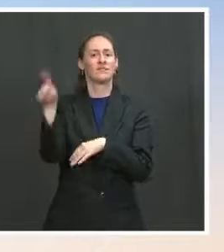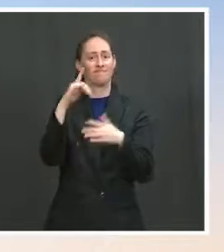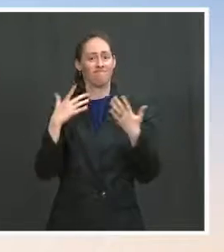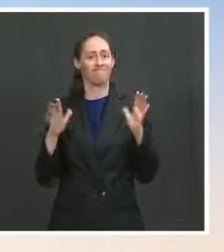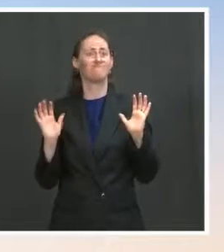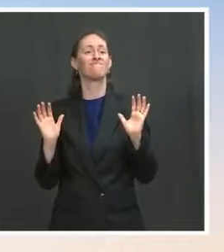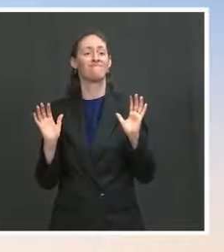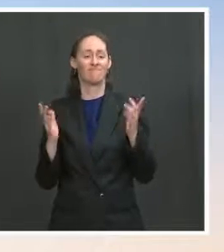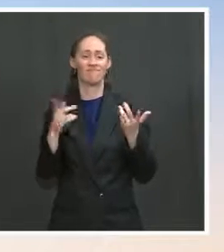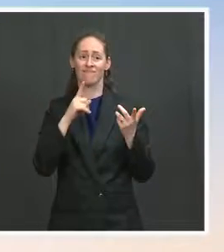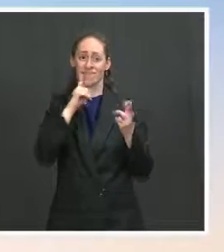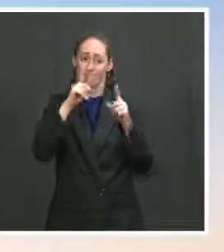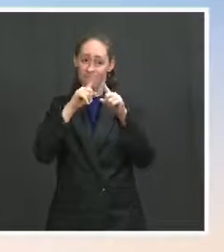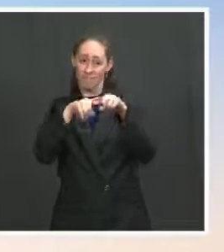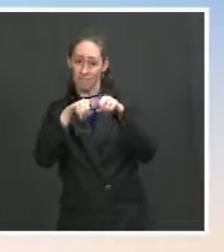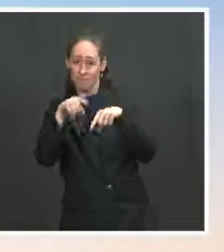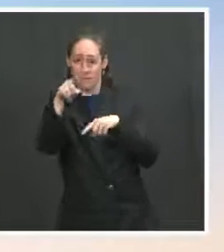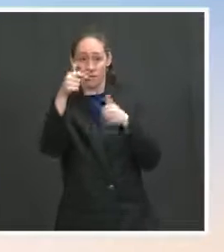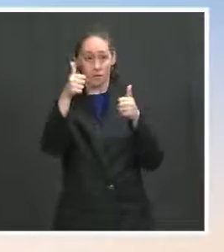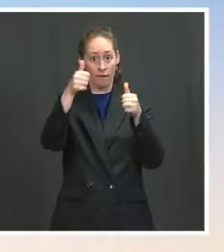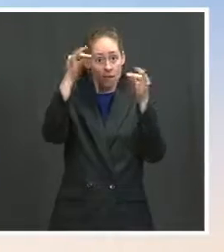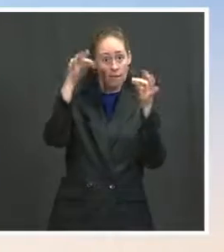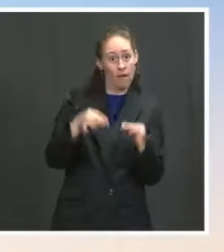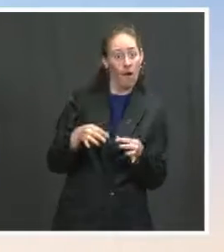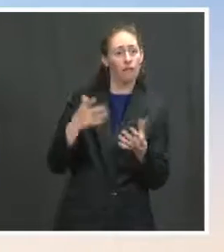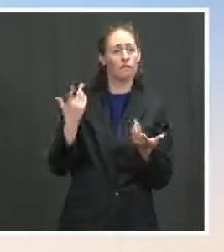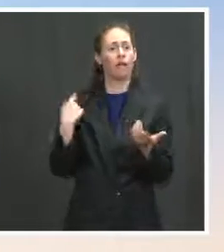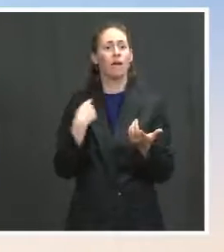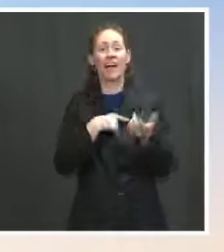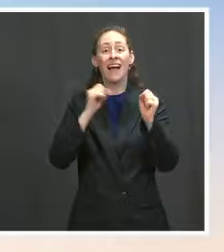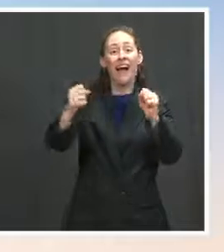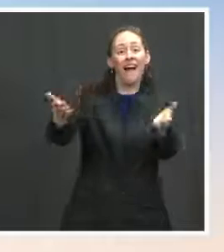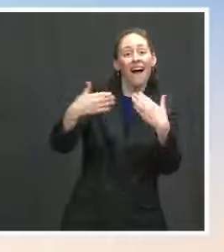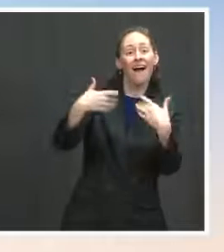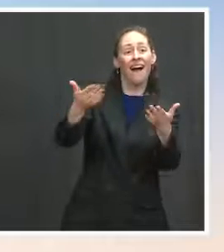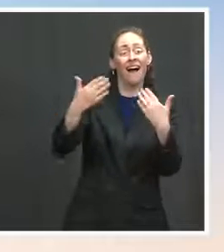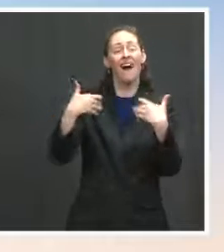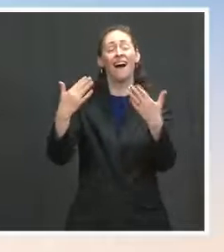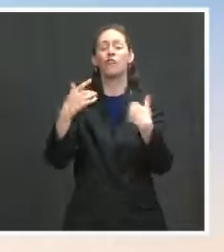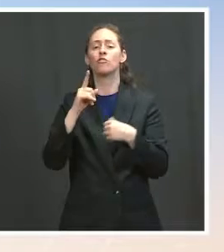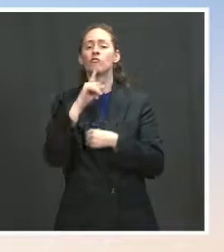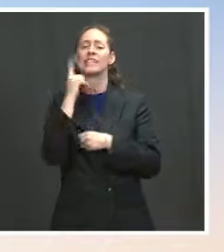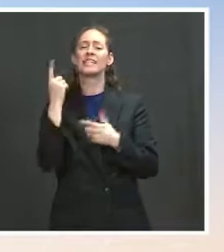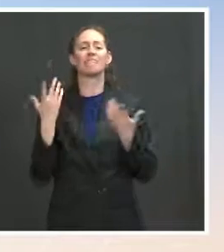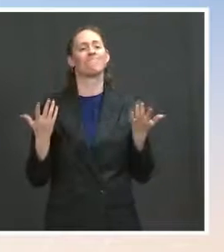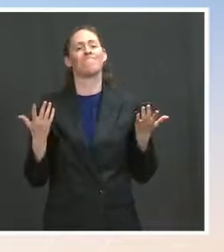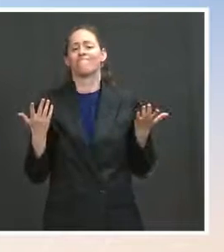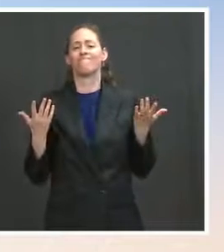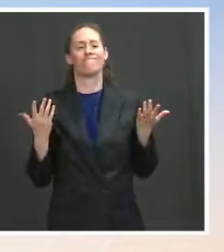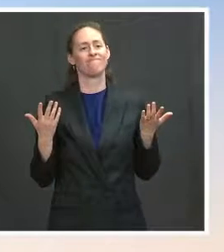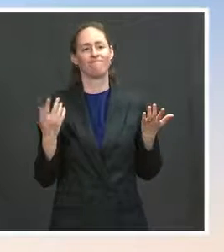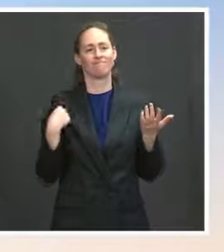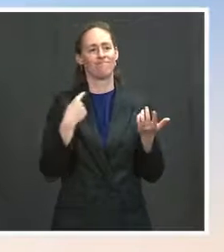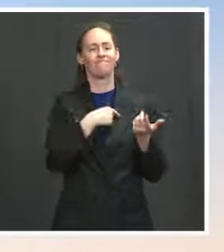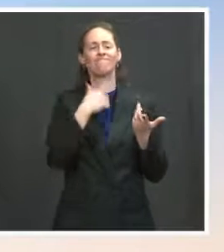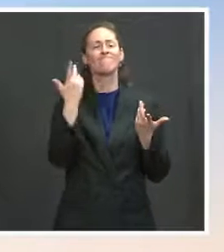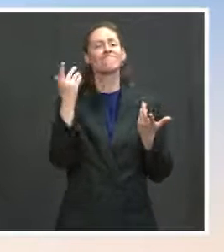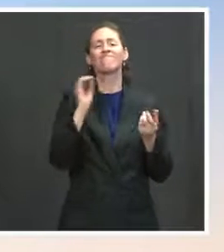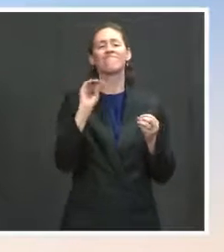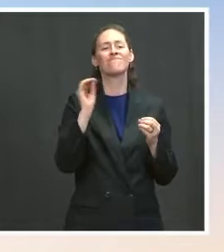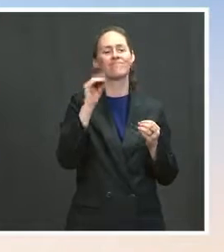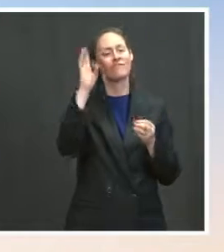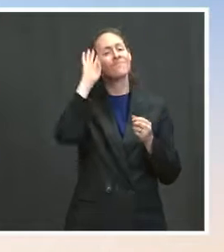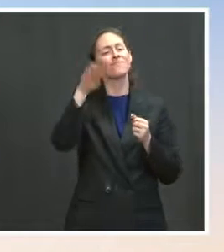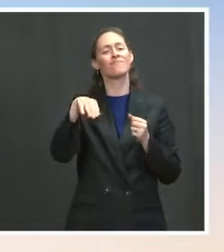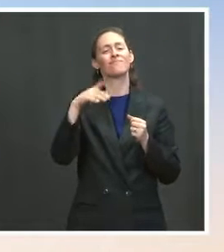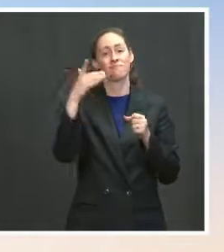arms. We can take every creative step we possibly can take. We also understand we don't have 100% control here, but we're going to do everything